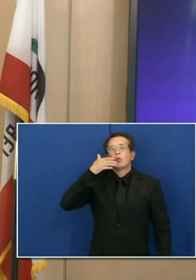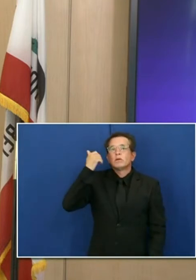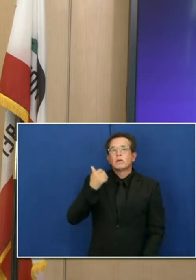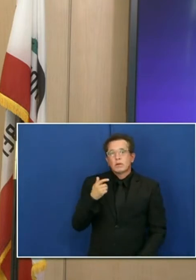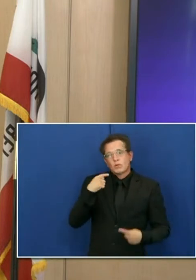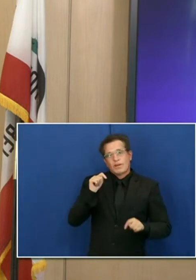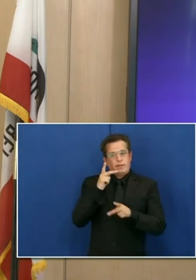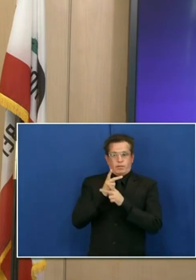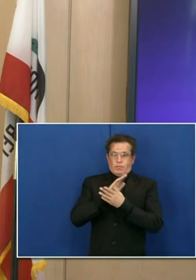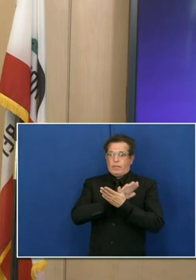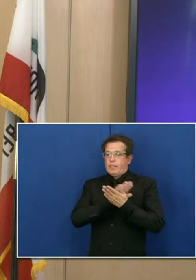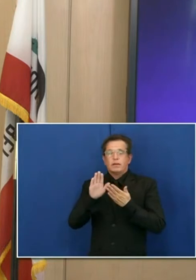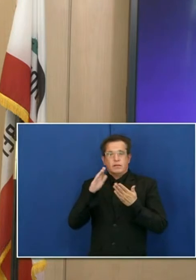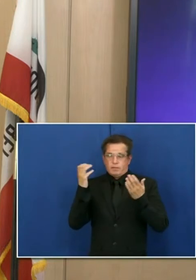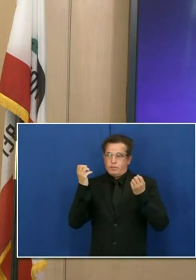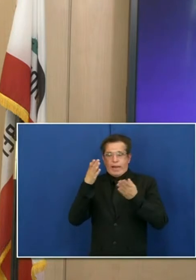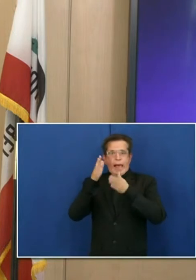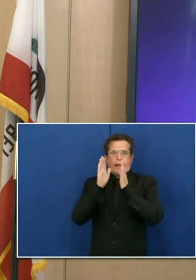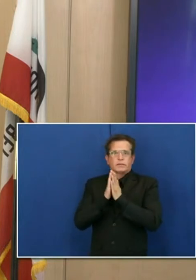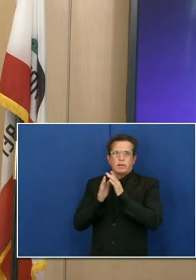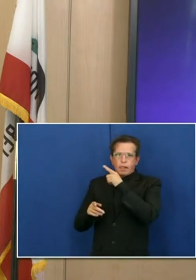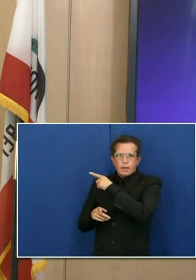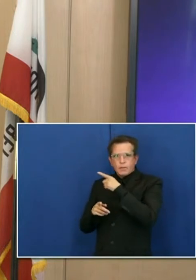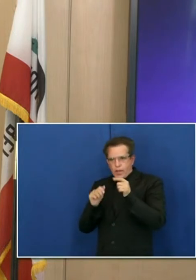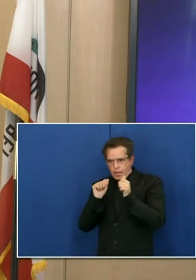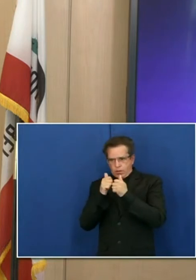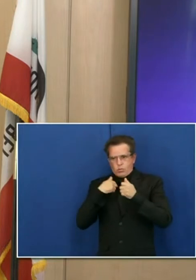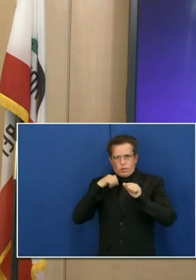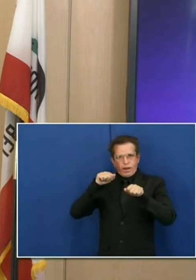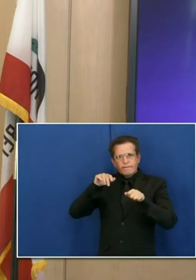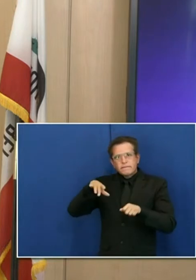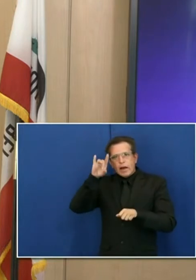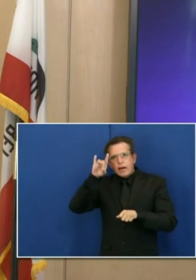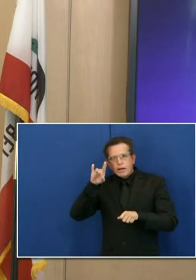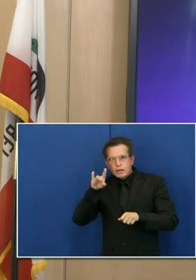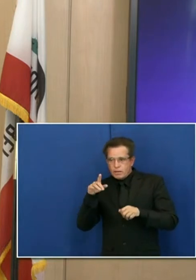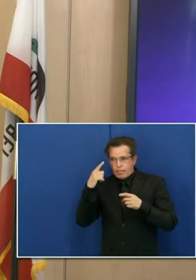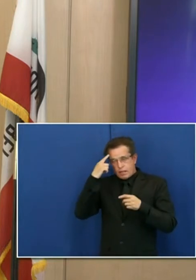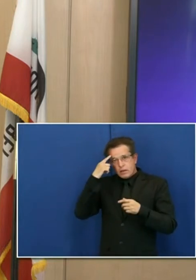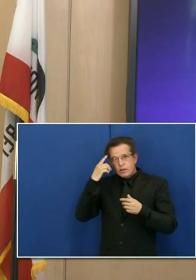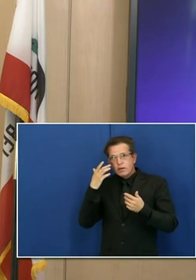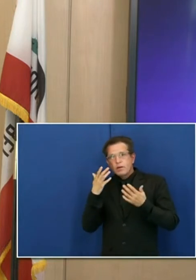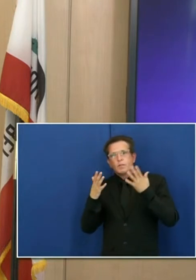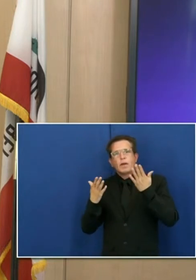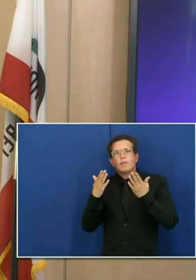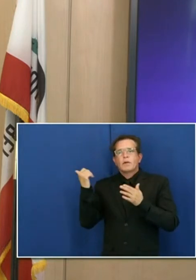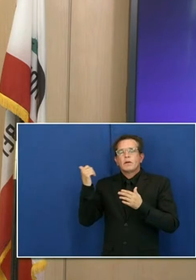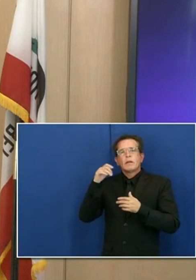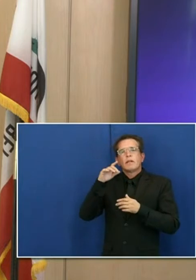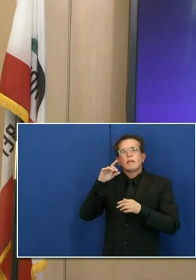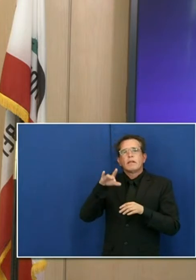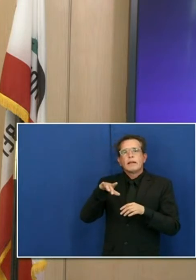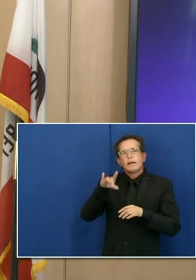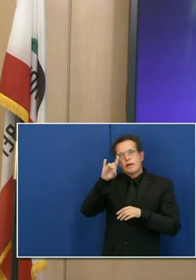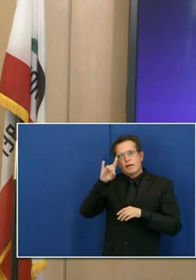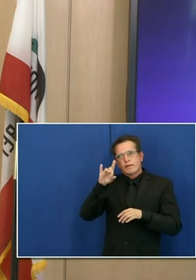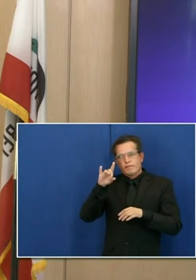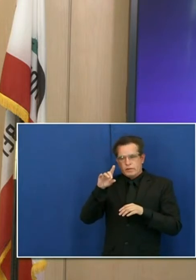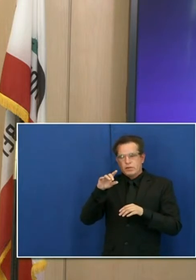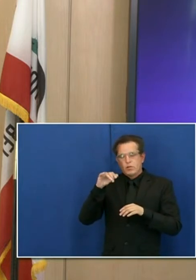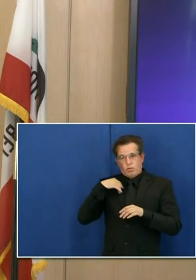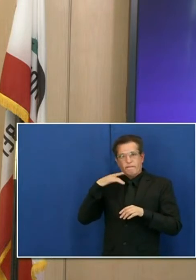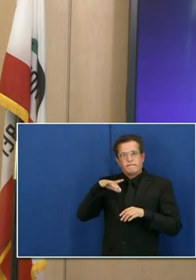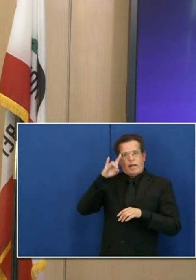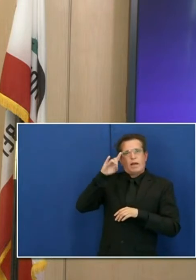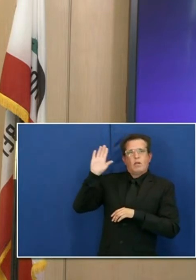Might this infect, the way that we can diagnose patients? We don't think so. None of the diagnostics should be influenced by the fact that we have this